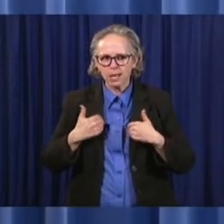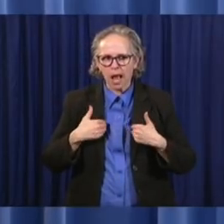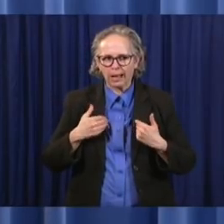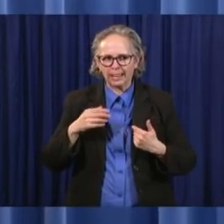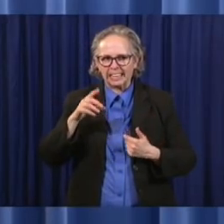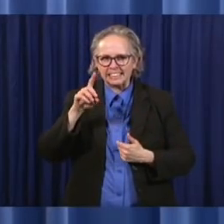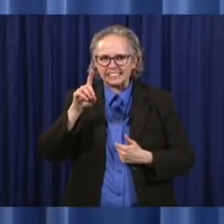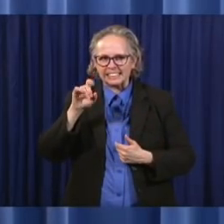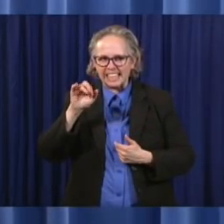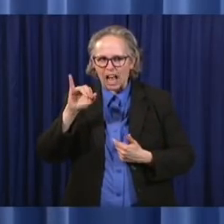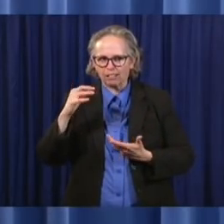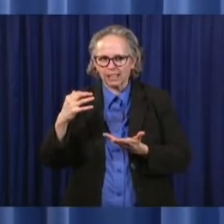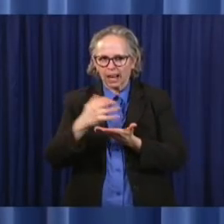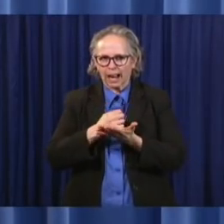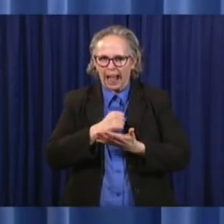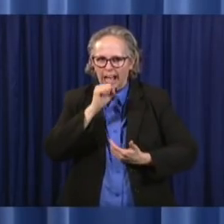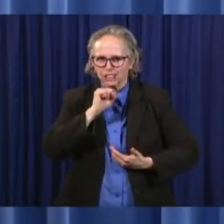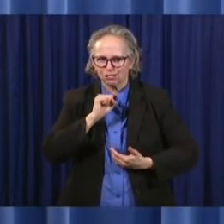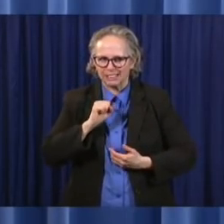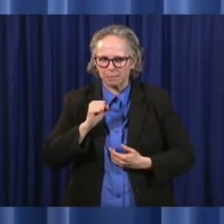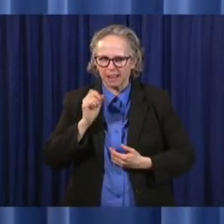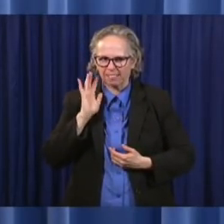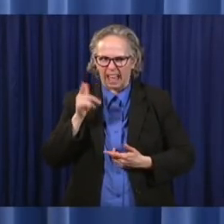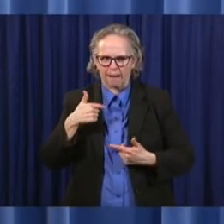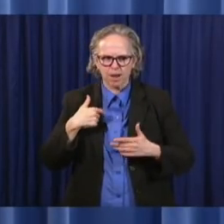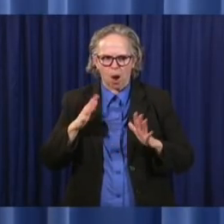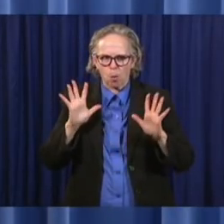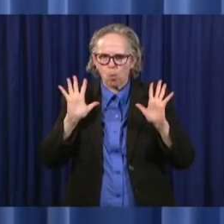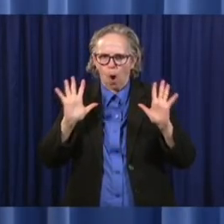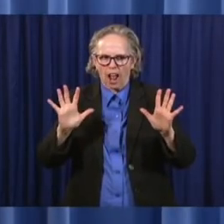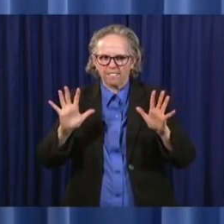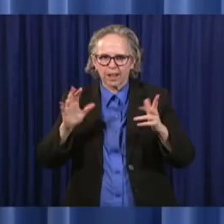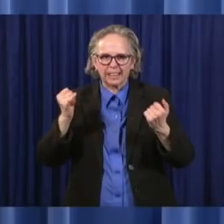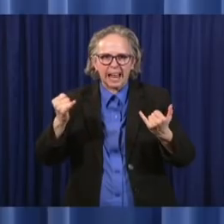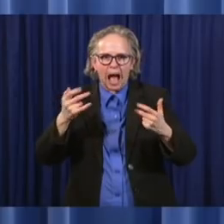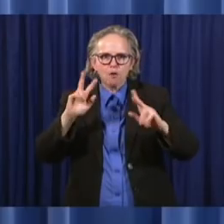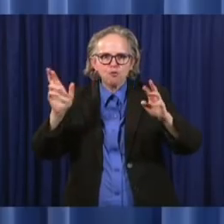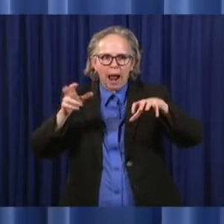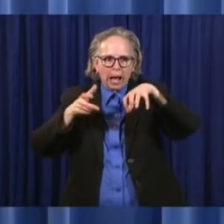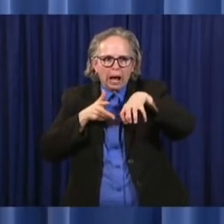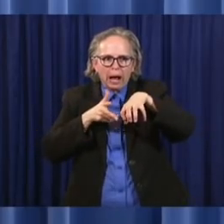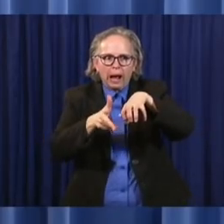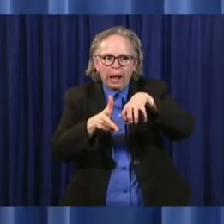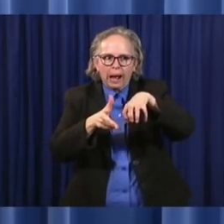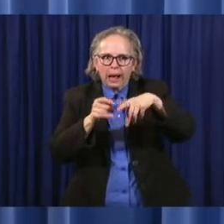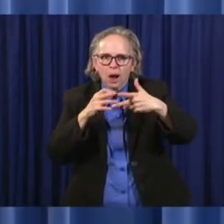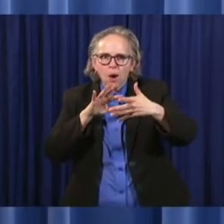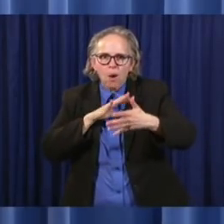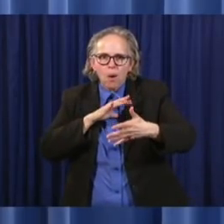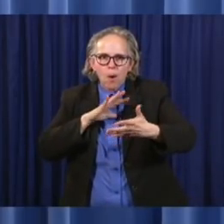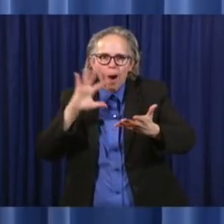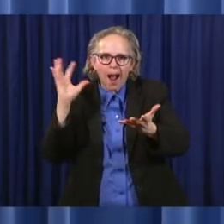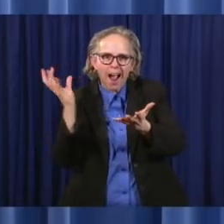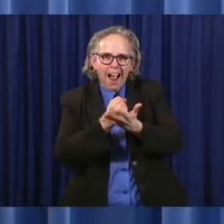and they actually have a drive-through now. So we haven't used the drive-through yet, but we'll be bringing some ice cream home and